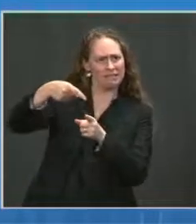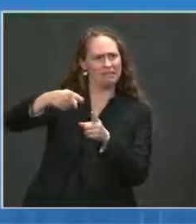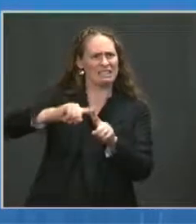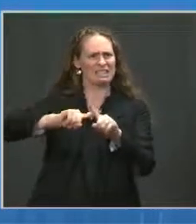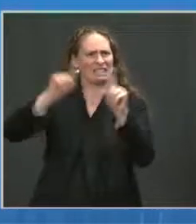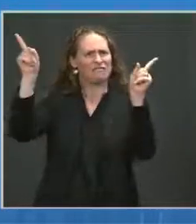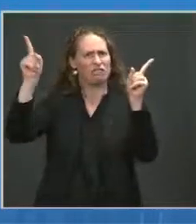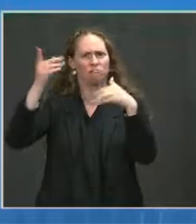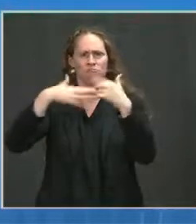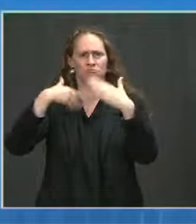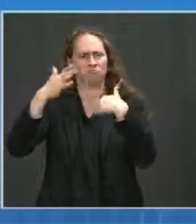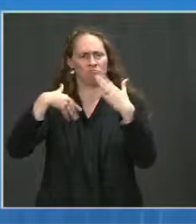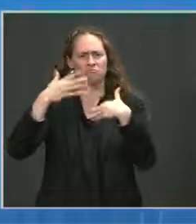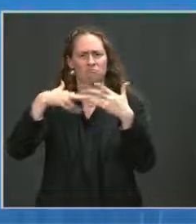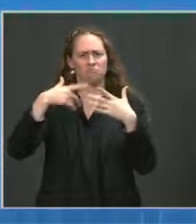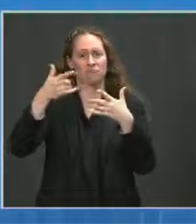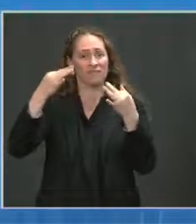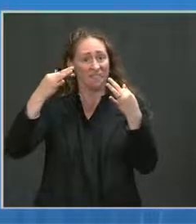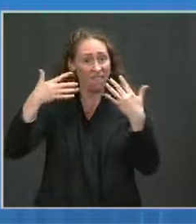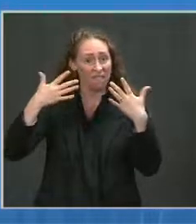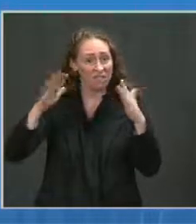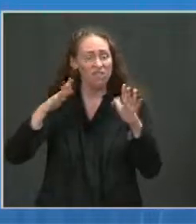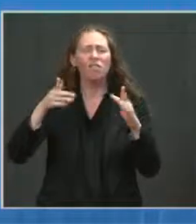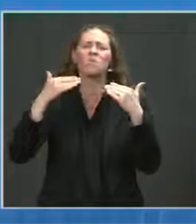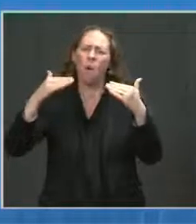anyway. Next question.